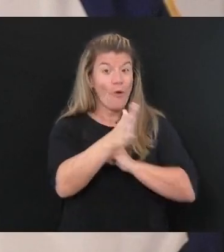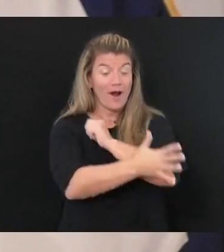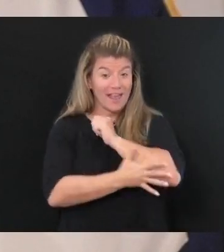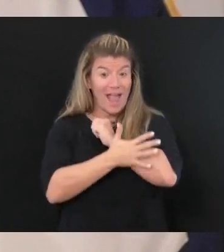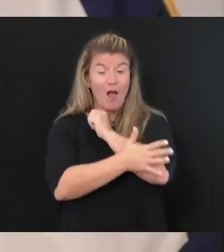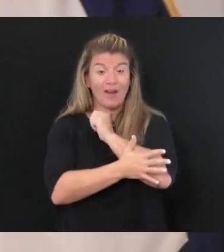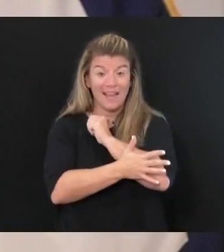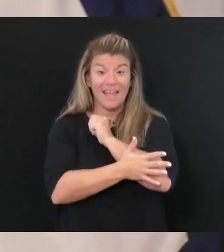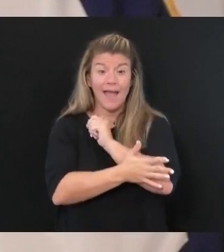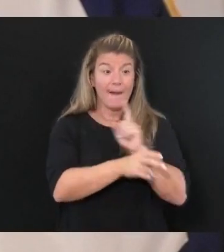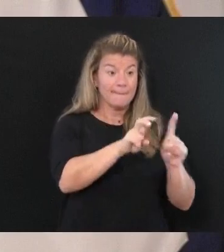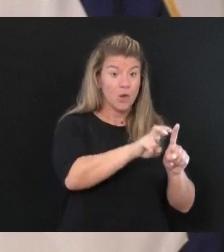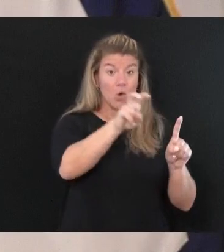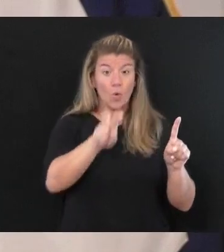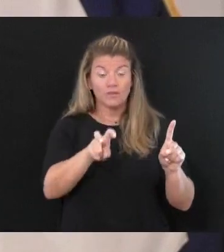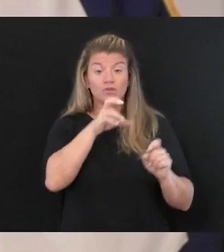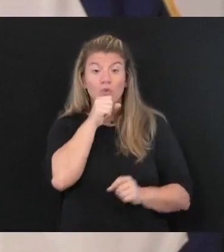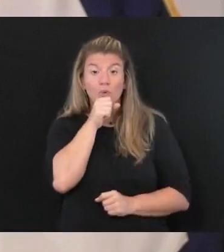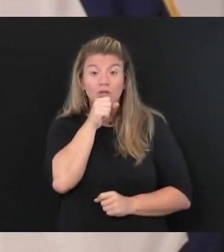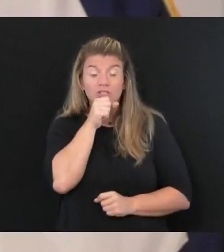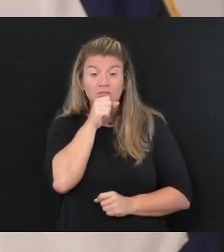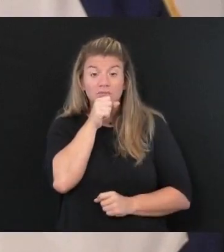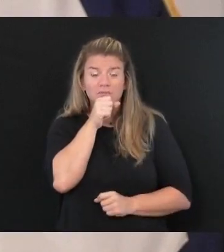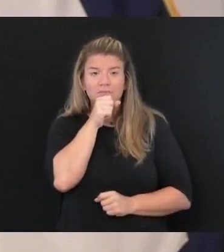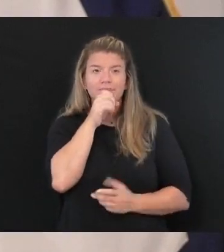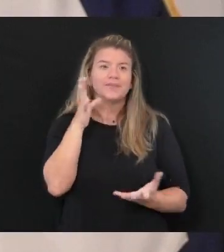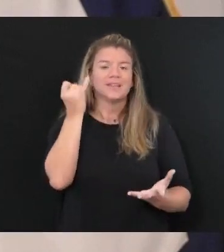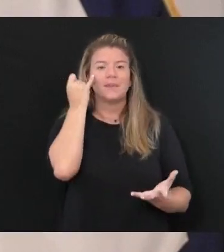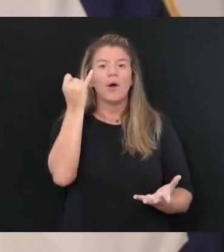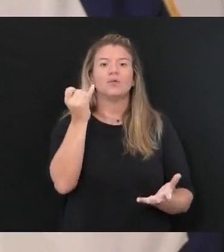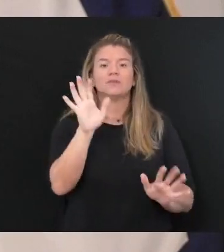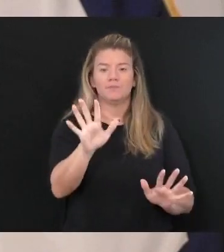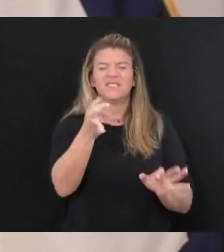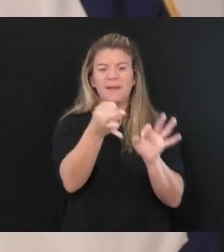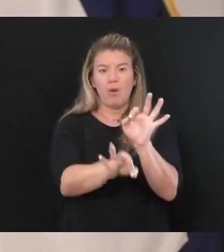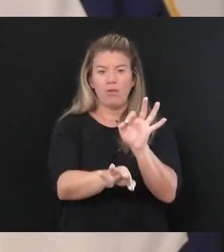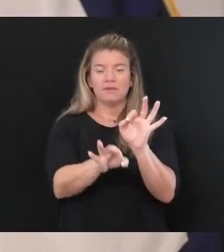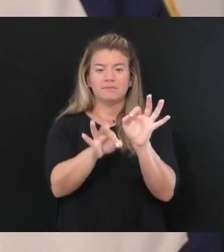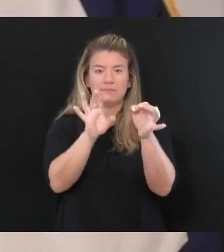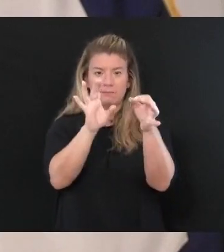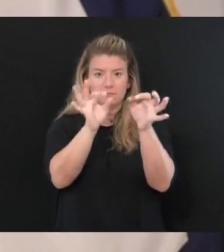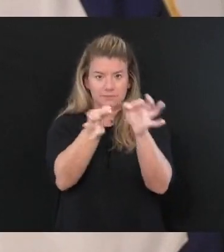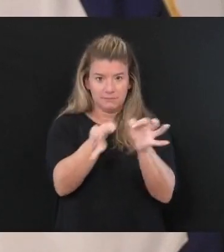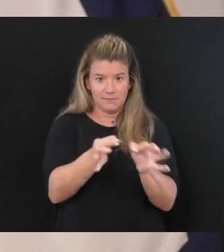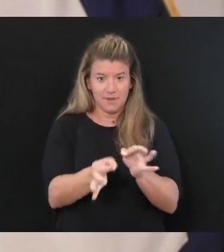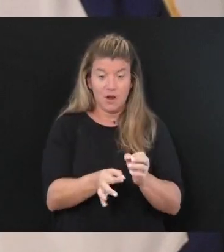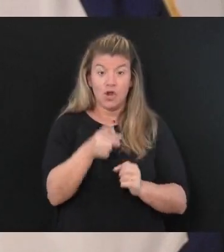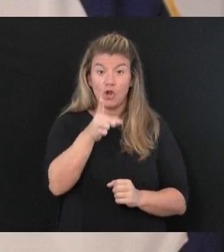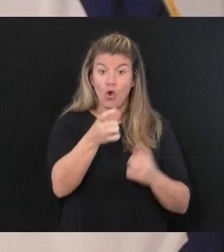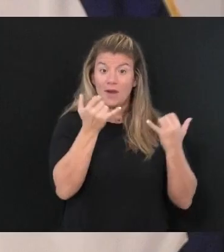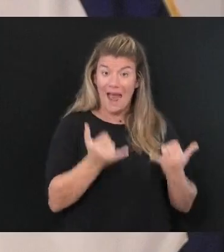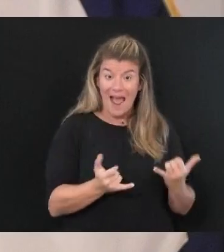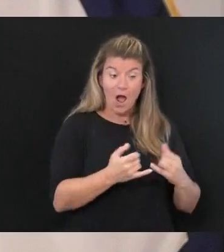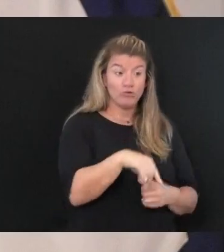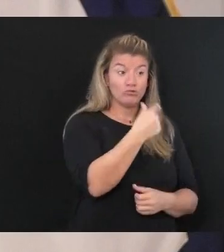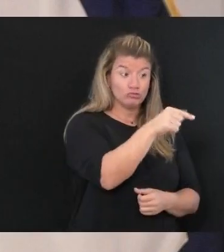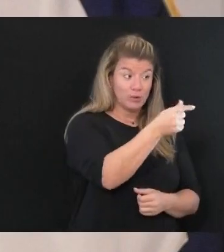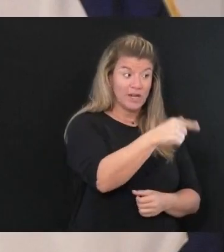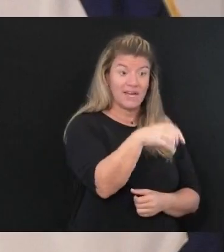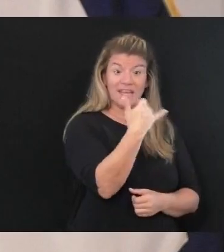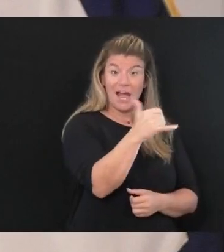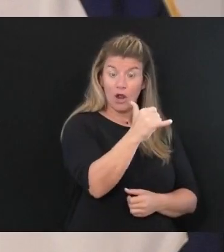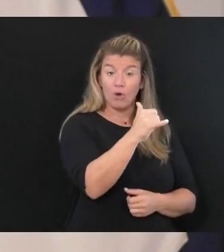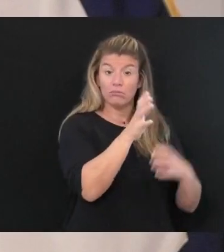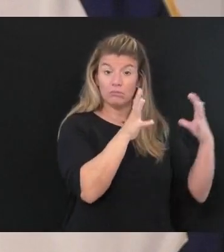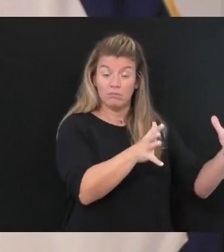the orange category, let's just say it this simple. If you are yellow or green, and you